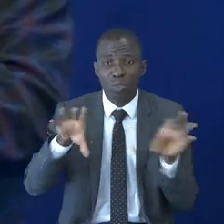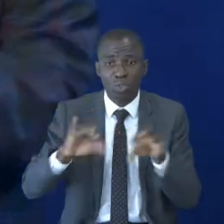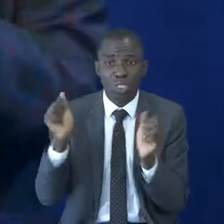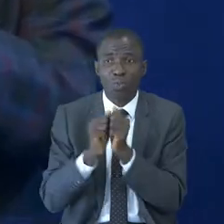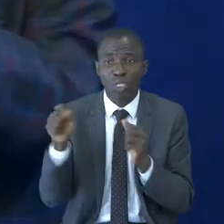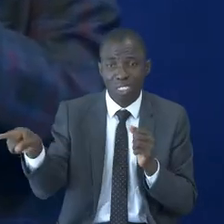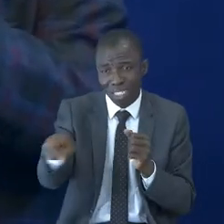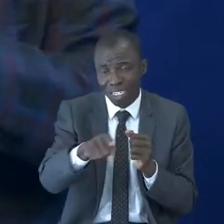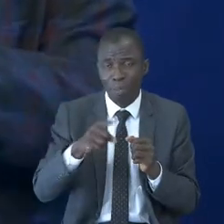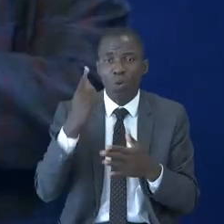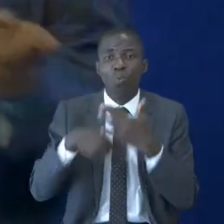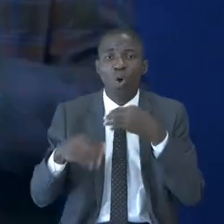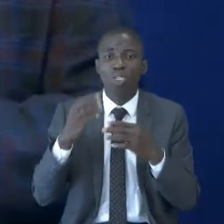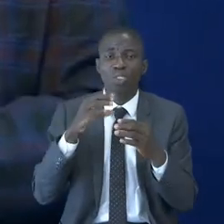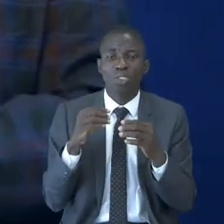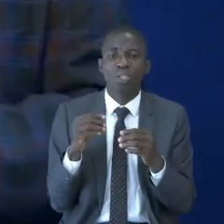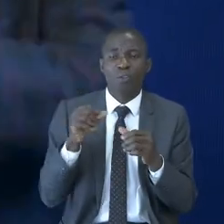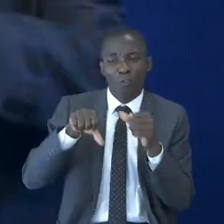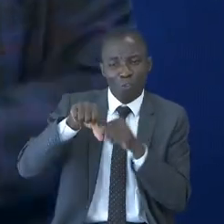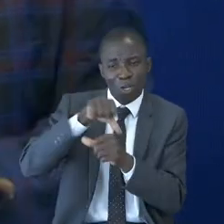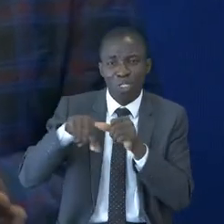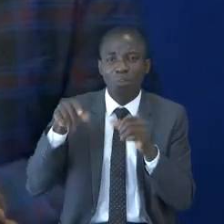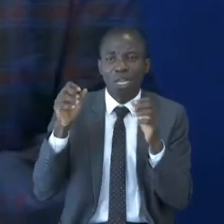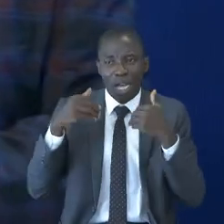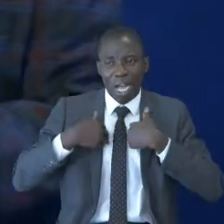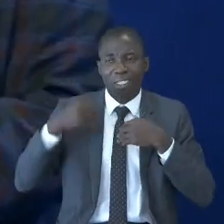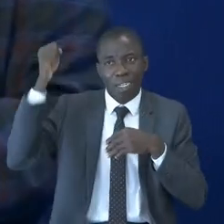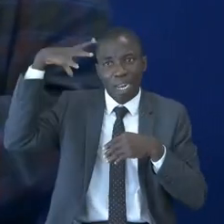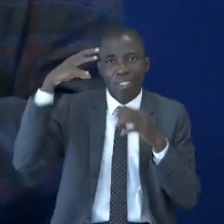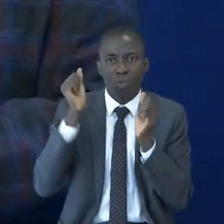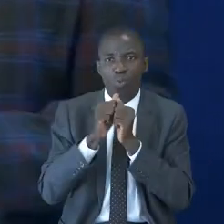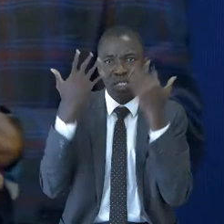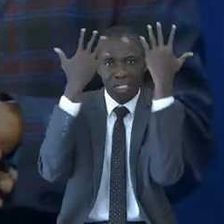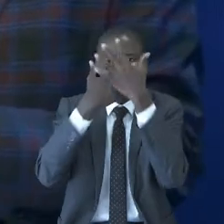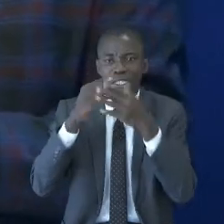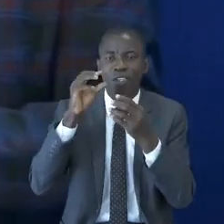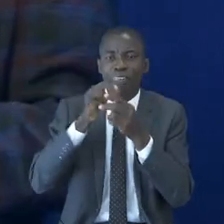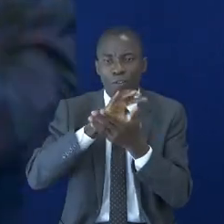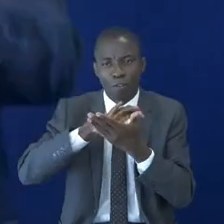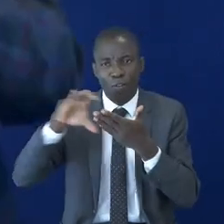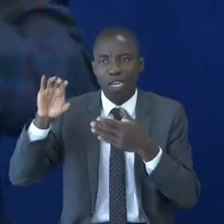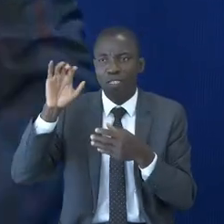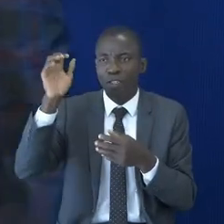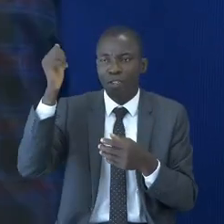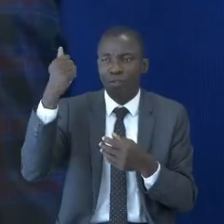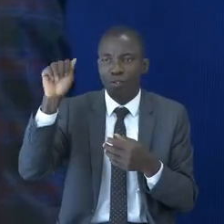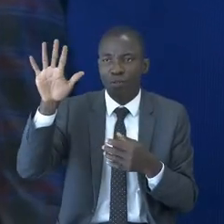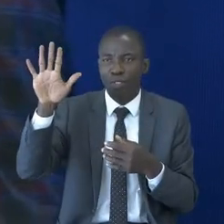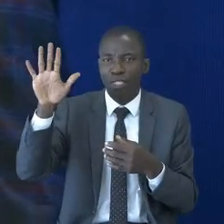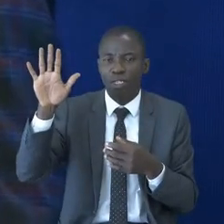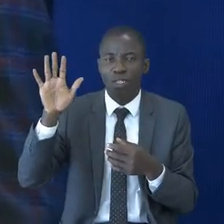says, what communion has light with darkness? In verse 15, it says, in verse 15,